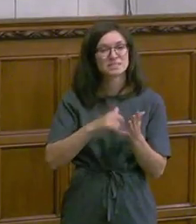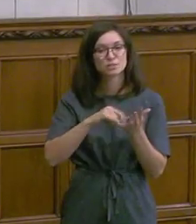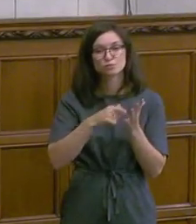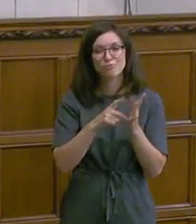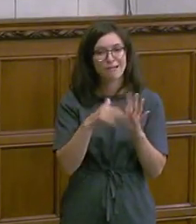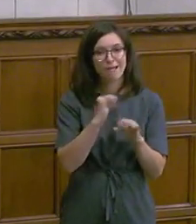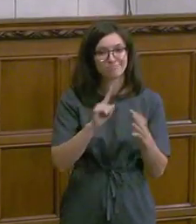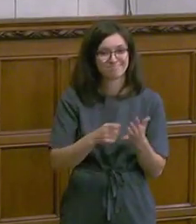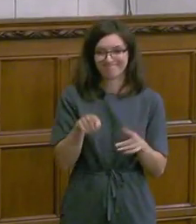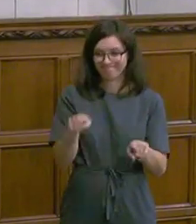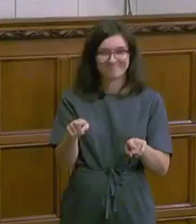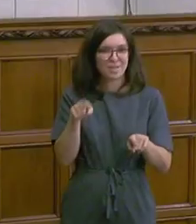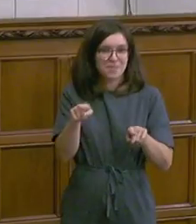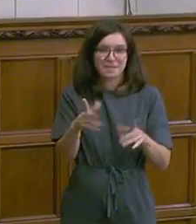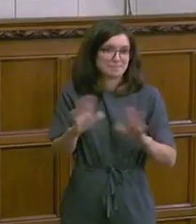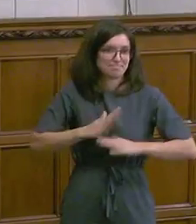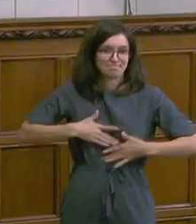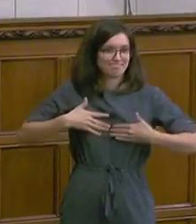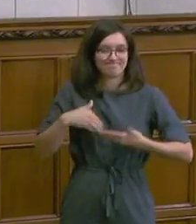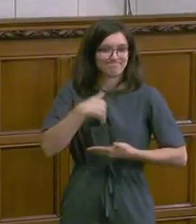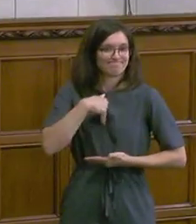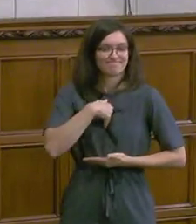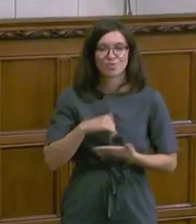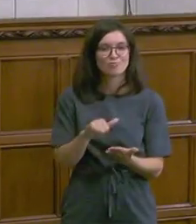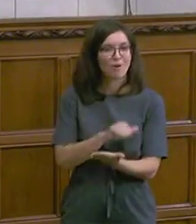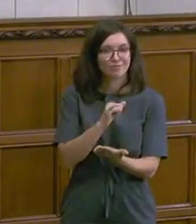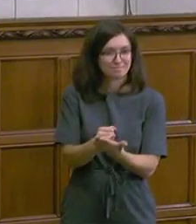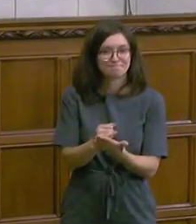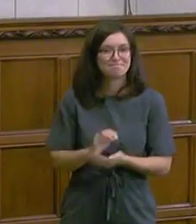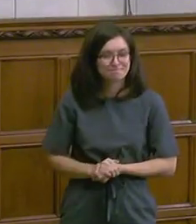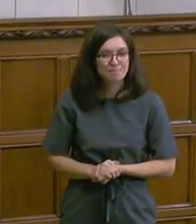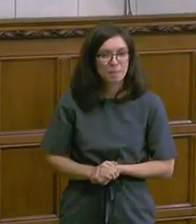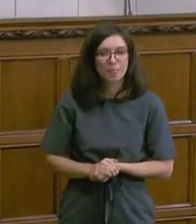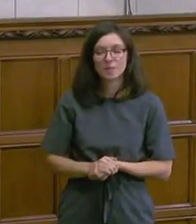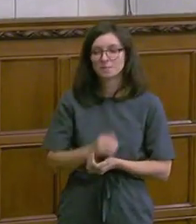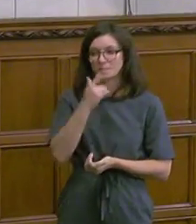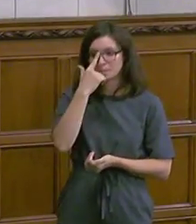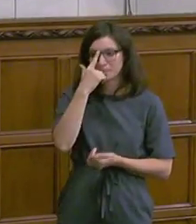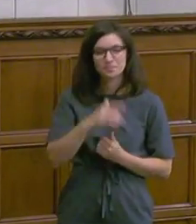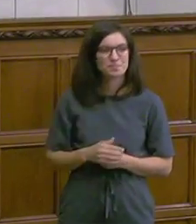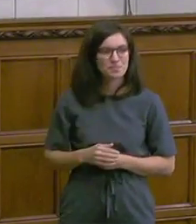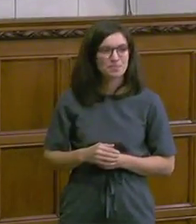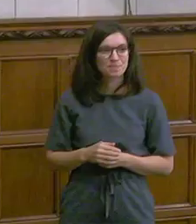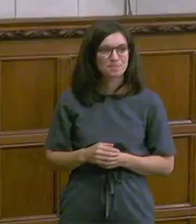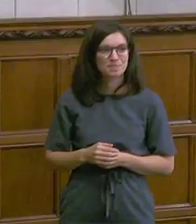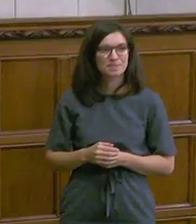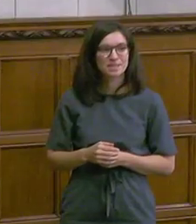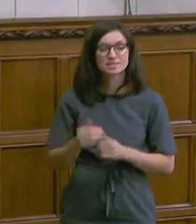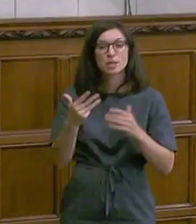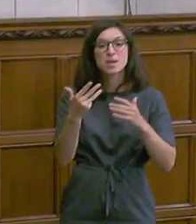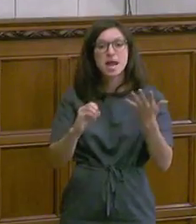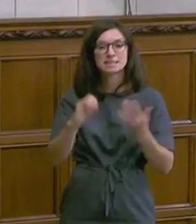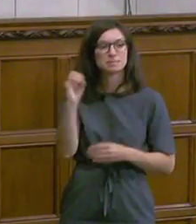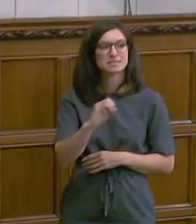right. There are more than 50,000 deaf children and young people in the UK, over 90% of them, as we've heard, born to